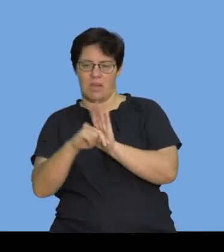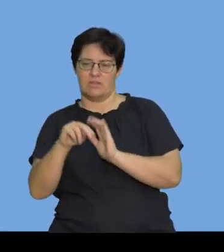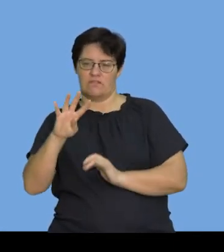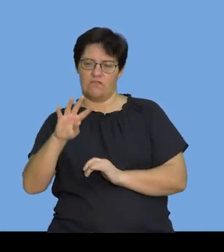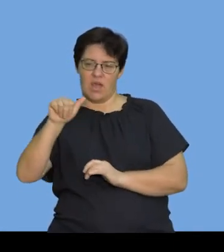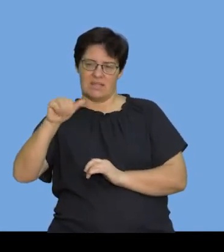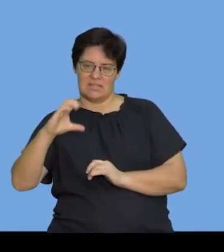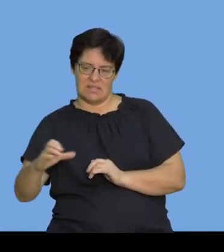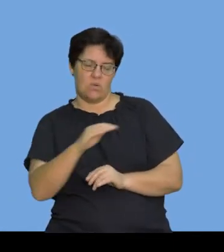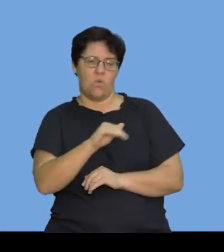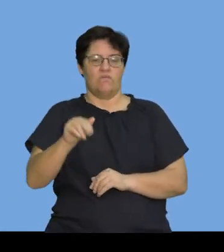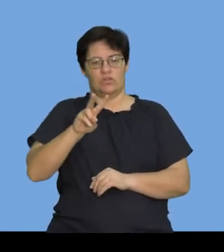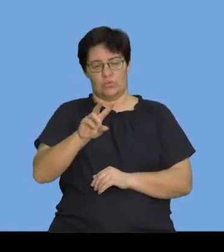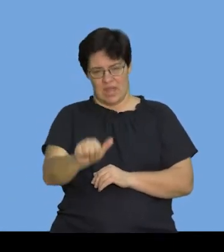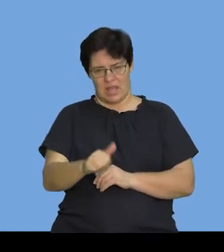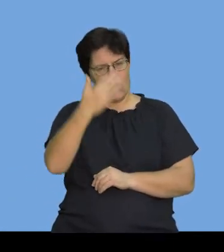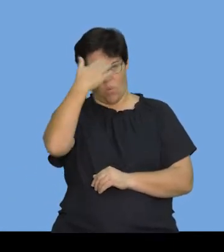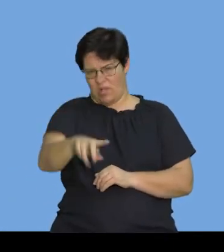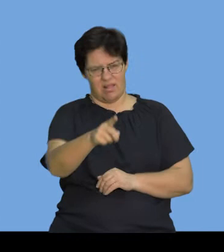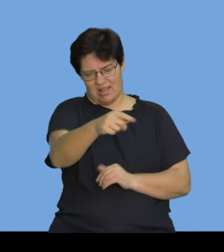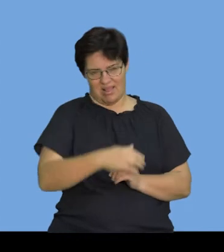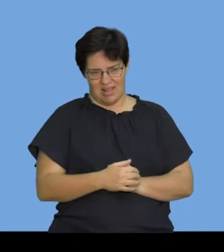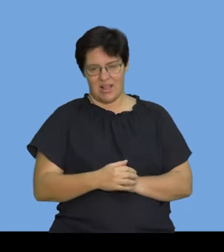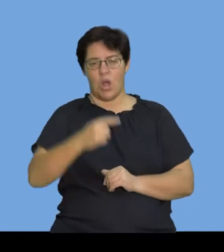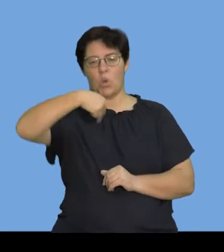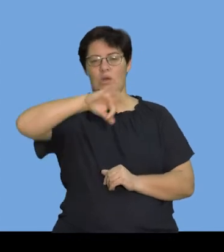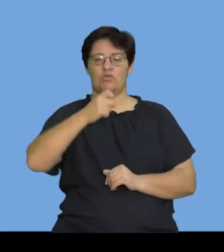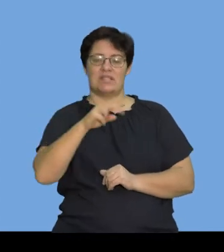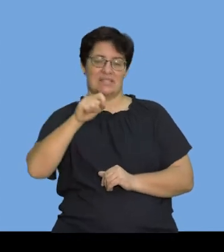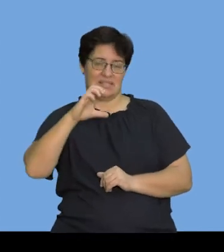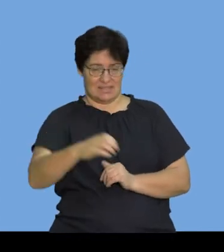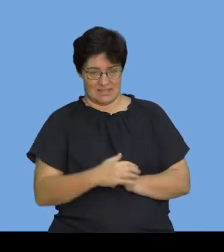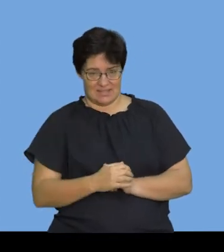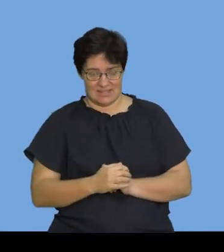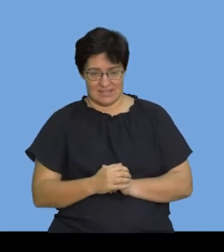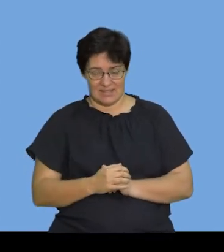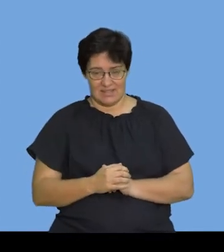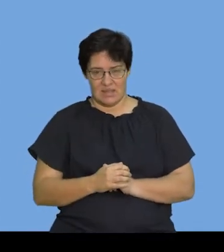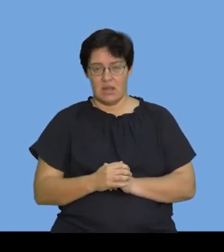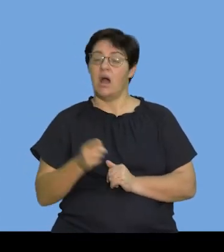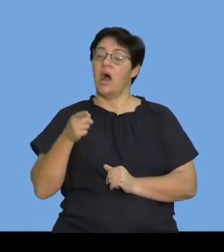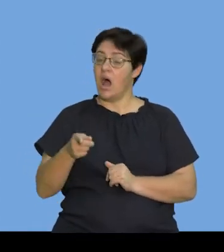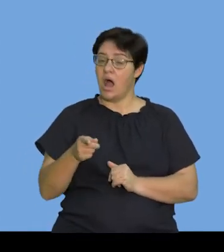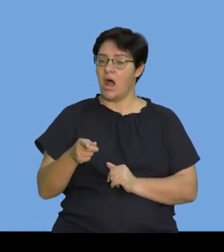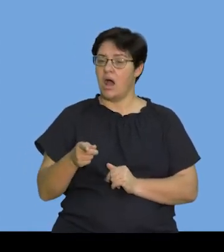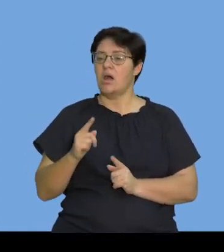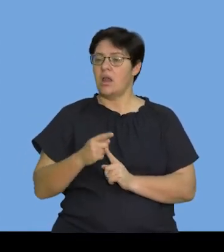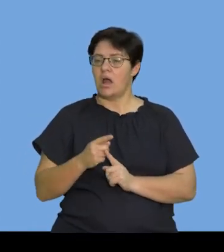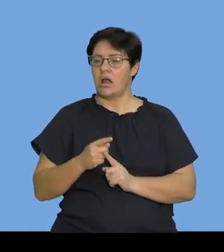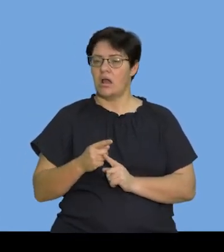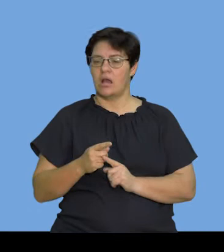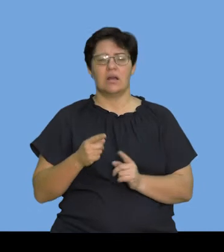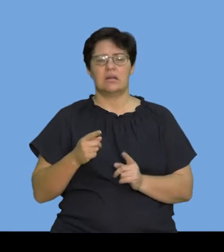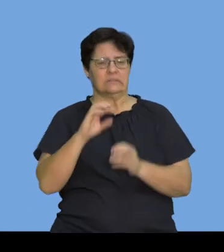4ac over 2a. You know this is a quadratic formula. You do not need to then cram this formula, guys,